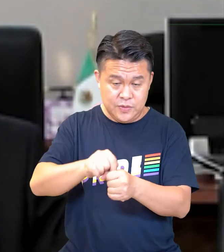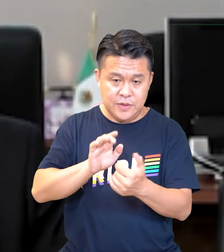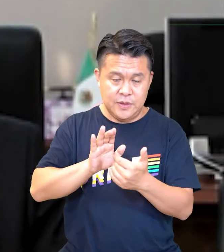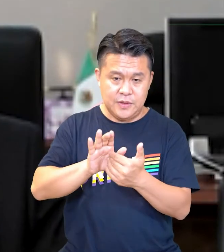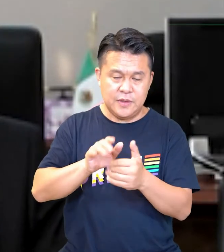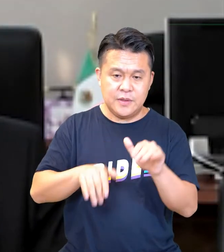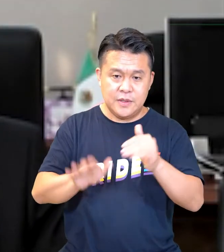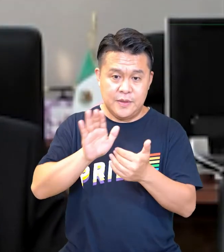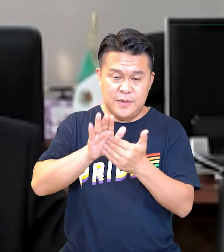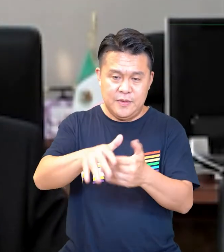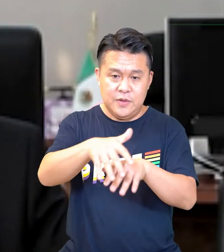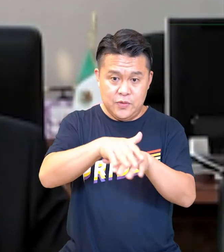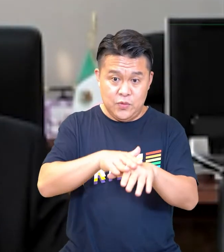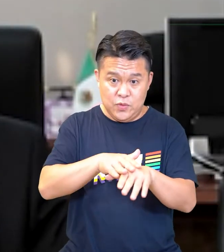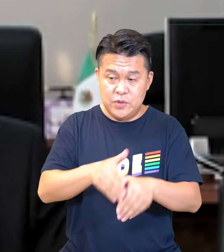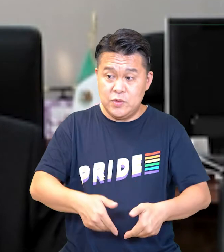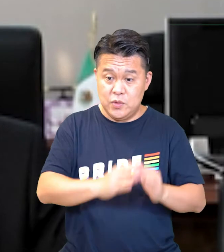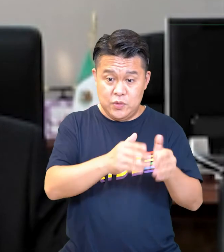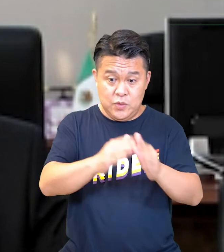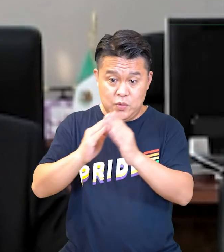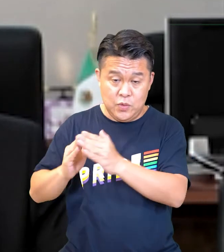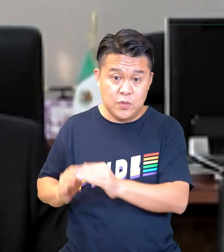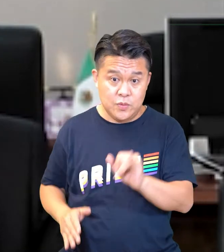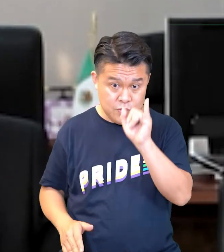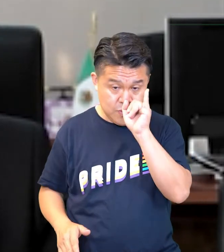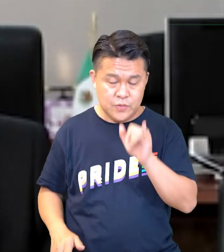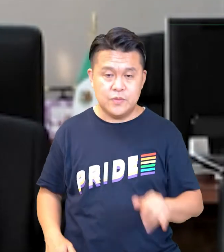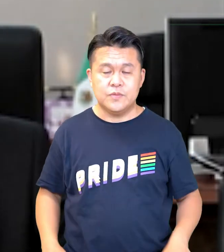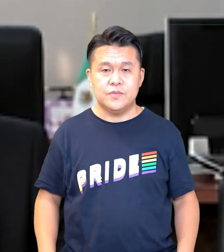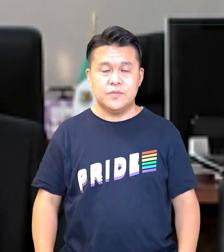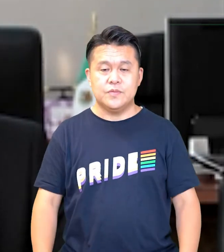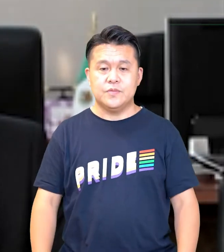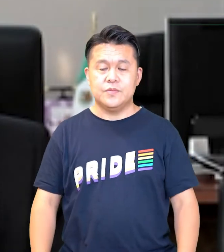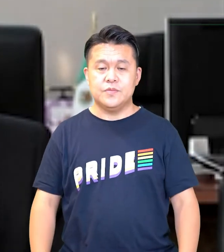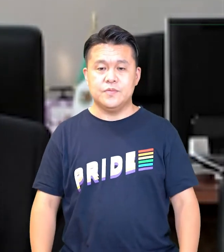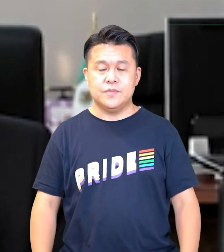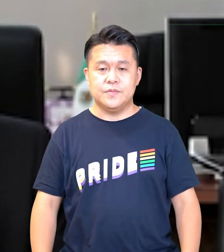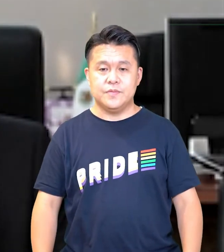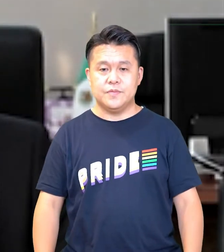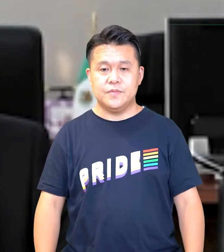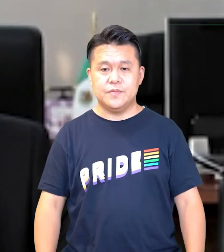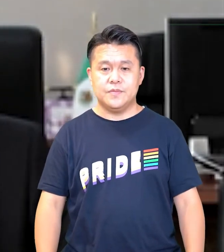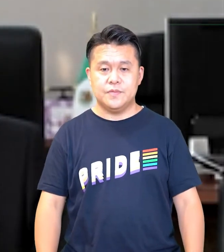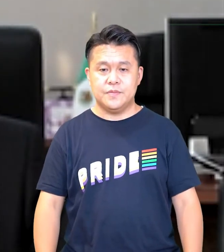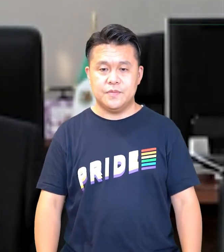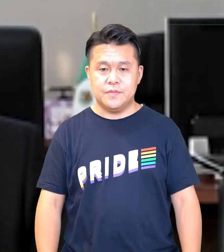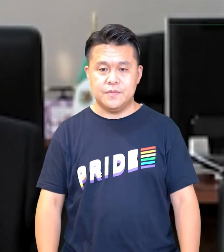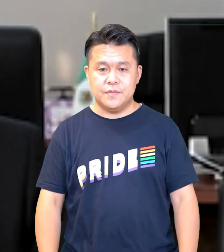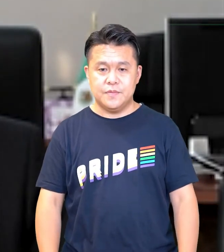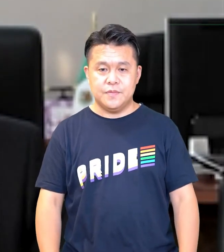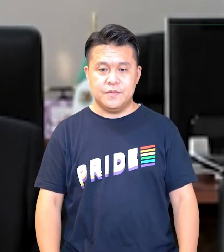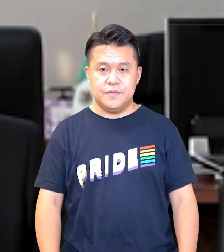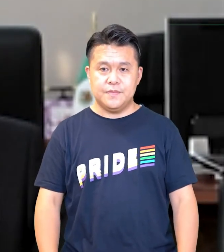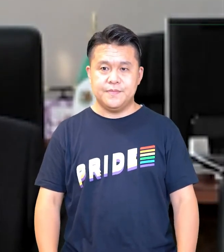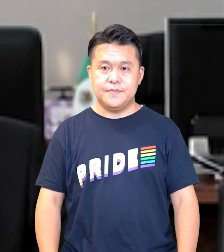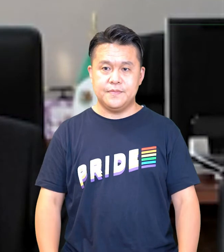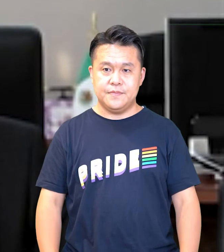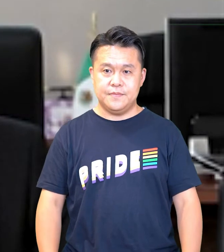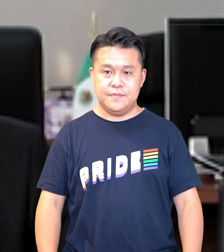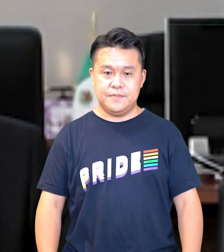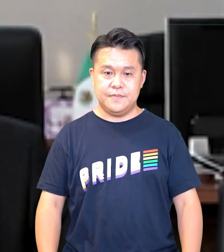anti-discrimination agencies to deal with cases of discrimination and segregation.